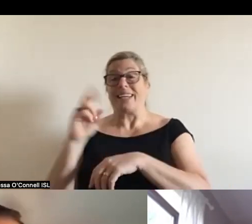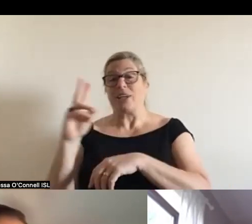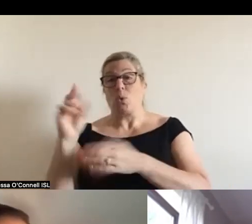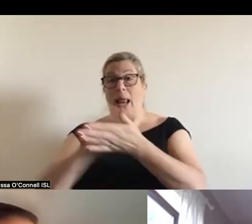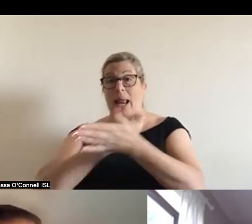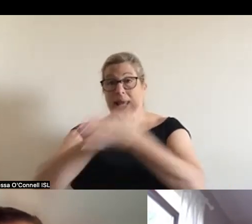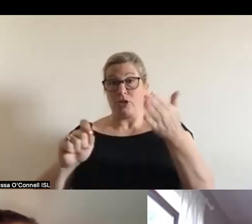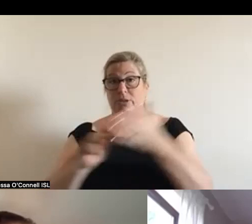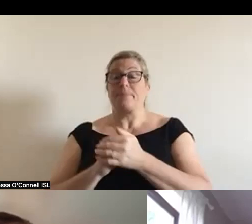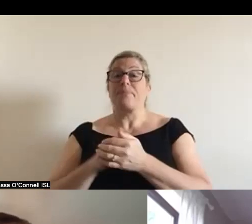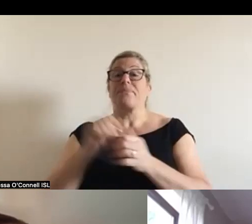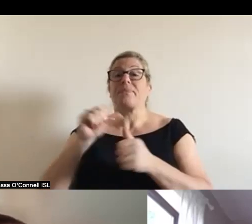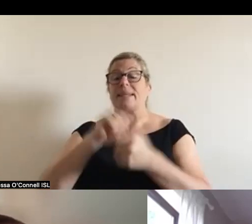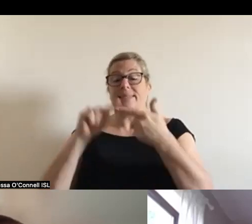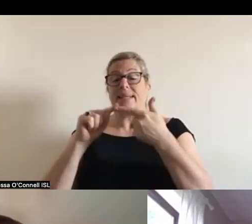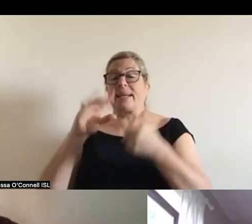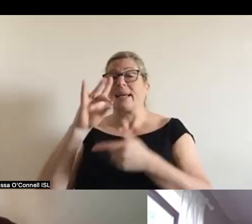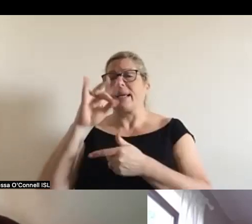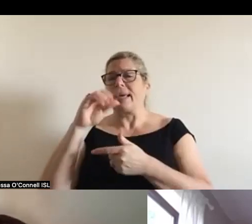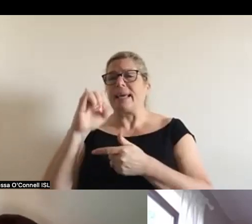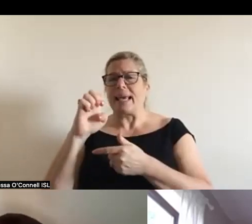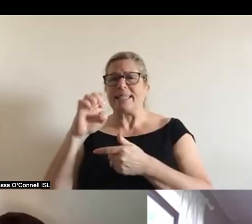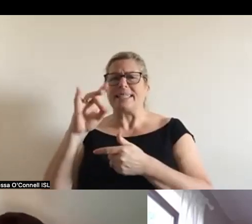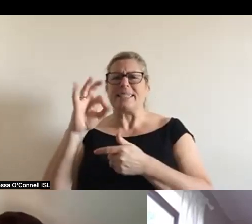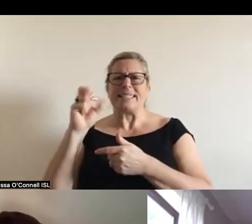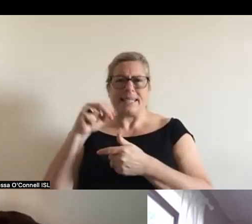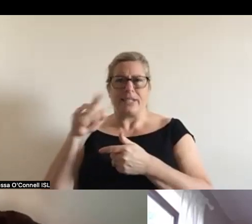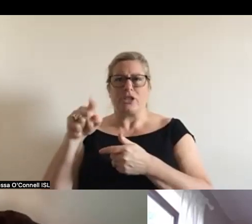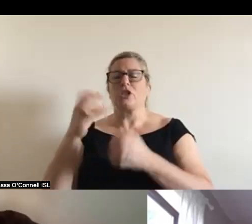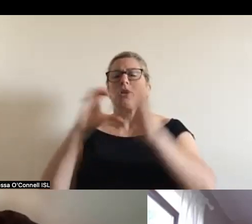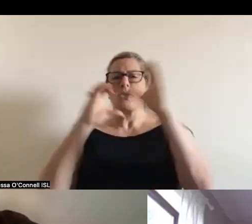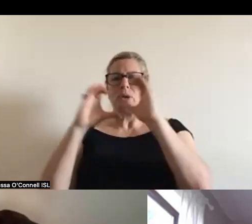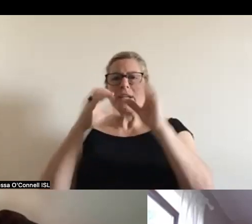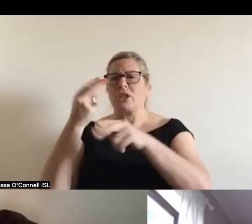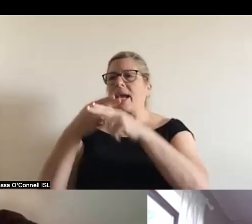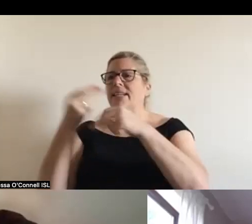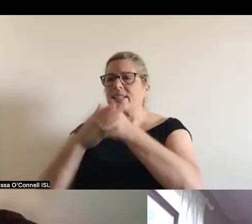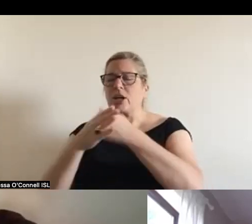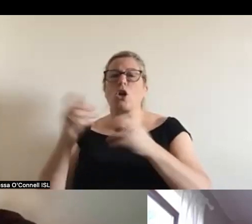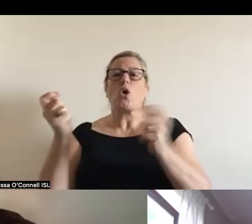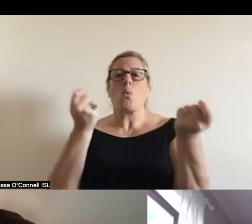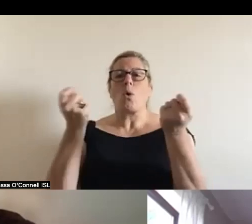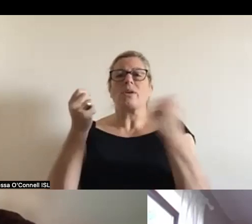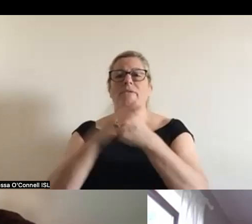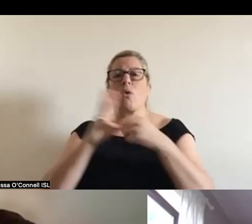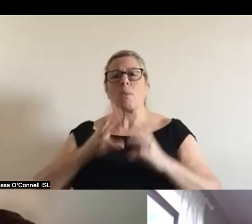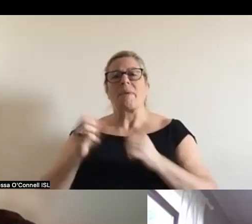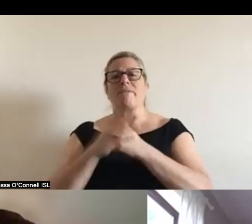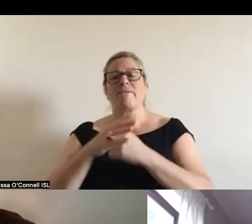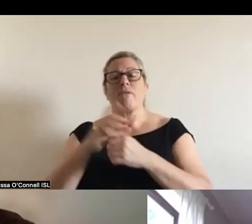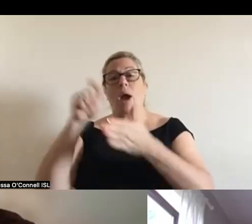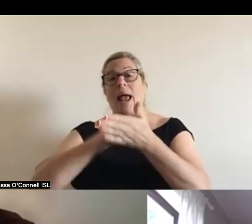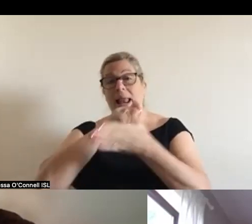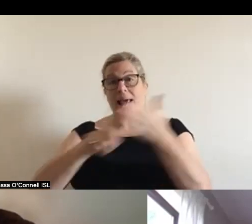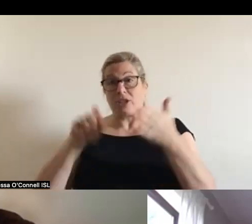from Katie Deegan, who is the Communications and External Relations Coordinator for Women for Election. Women for Election has